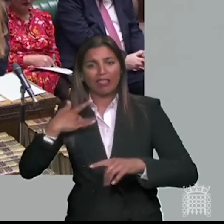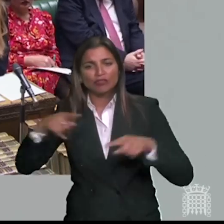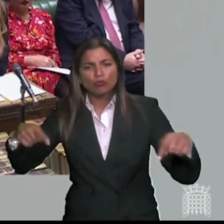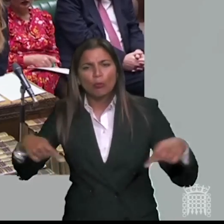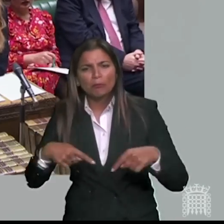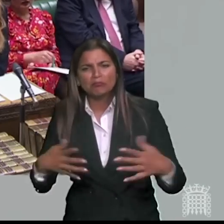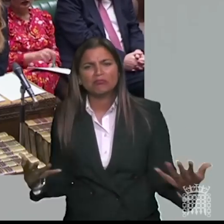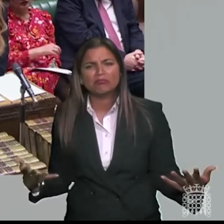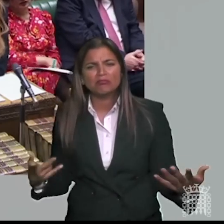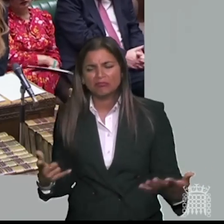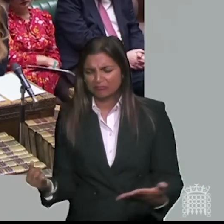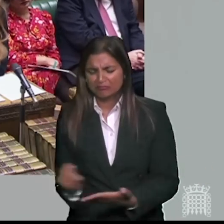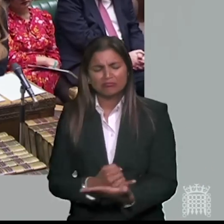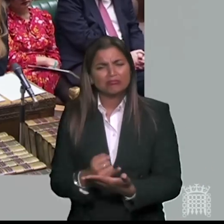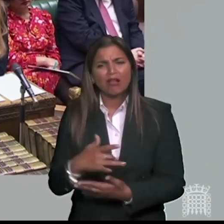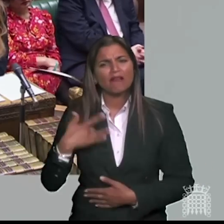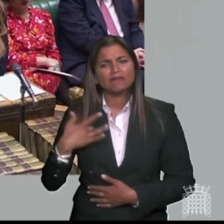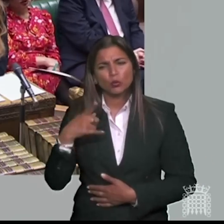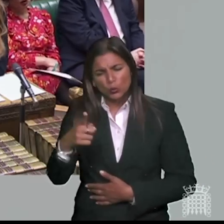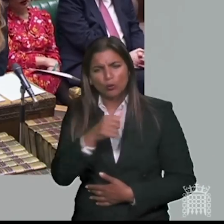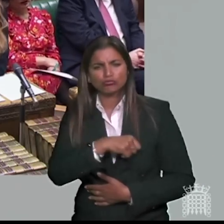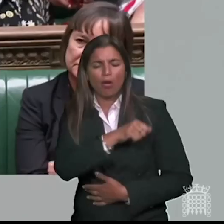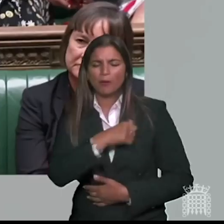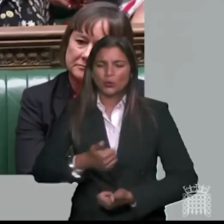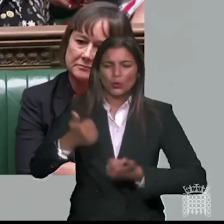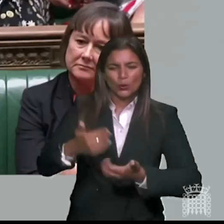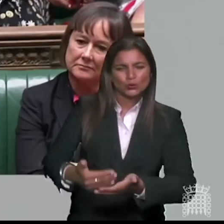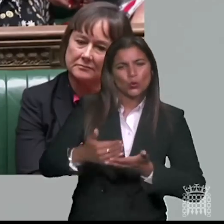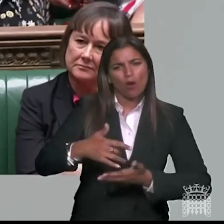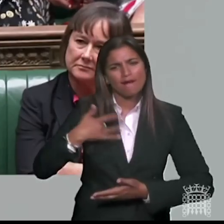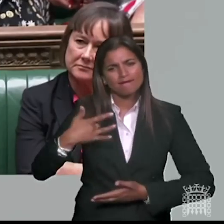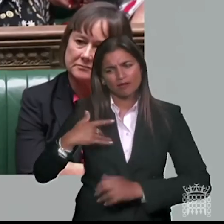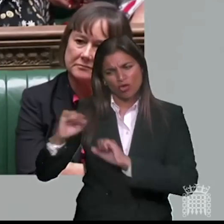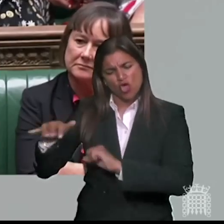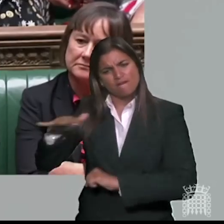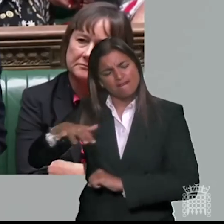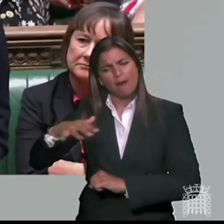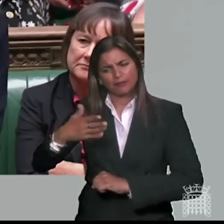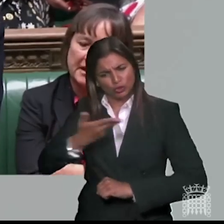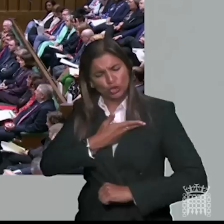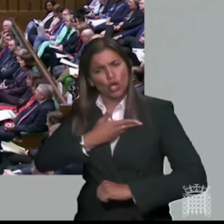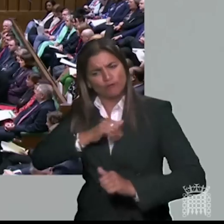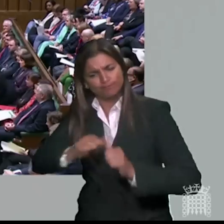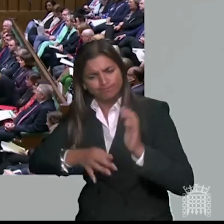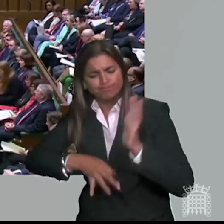the decent, secure life that his government promised. Don't families like Jessica deserve better?